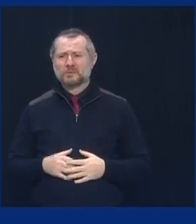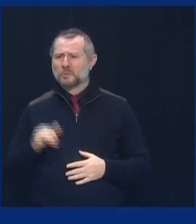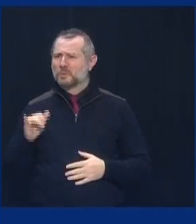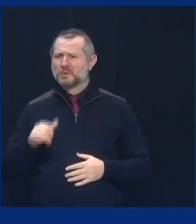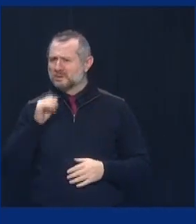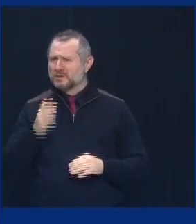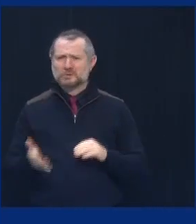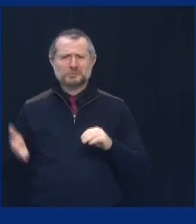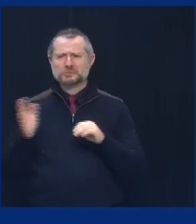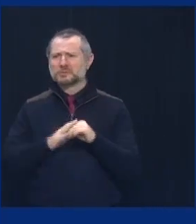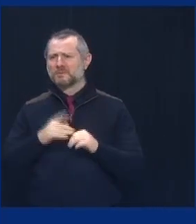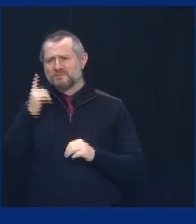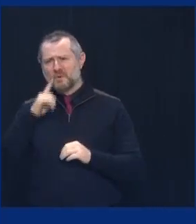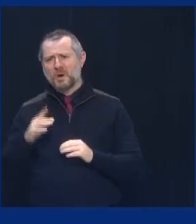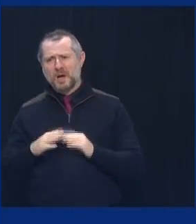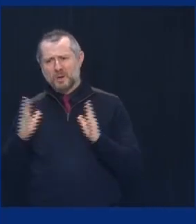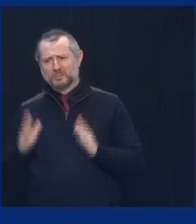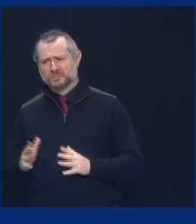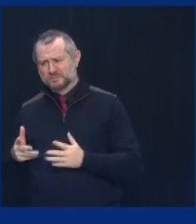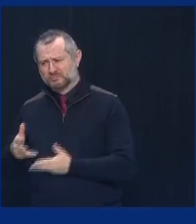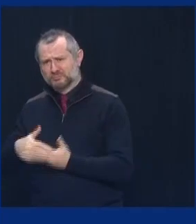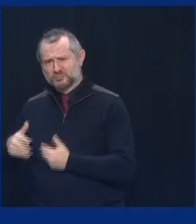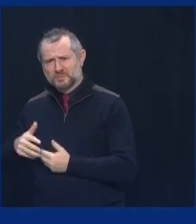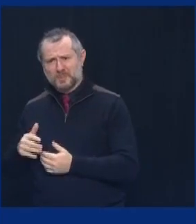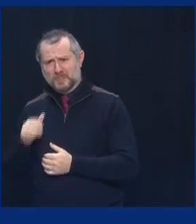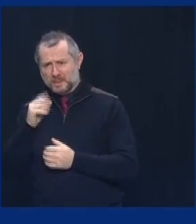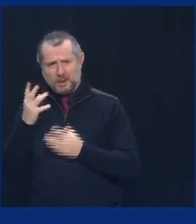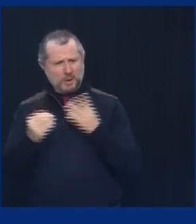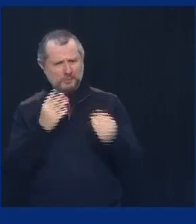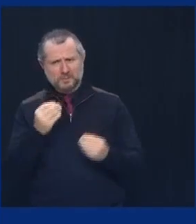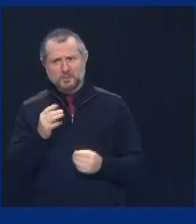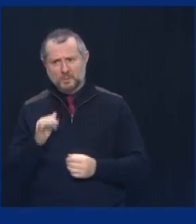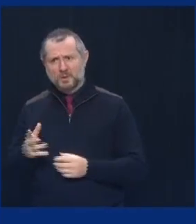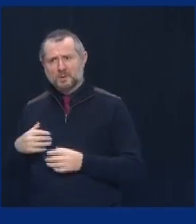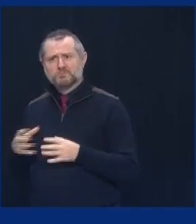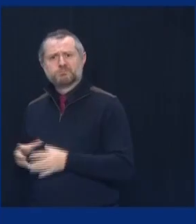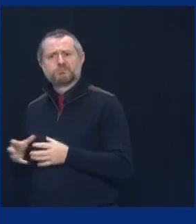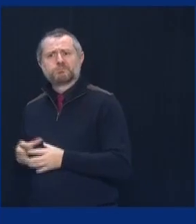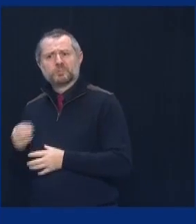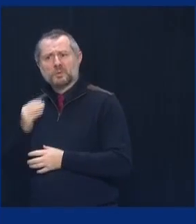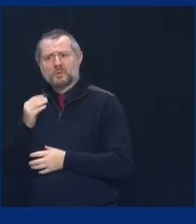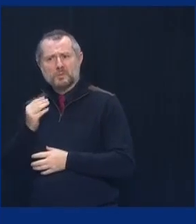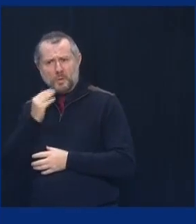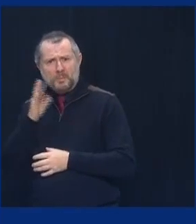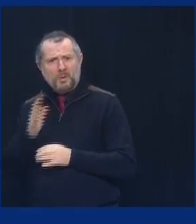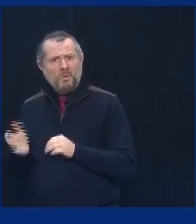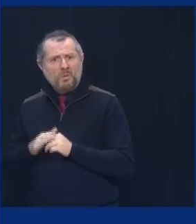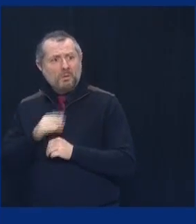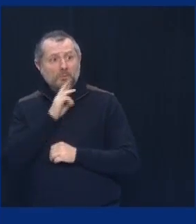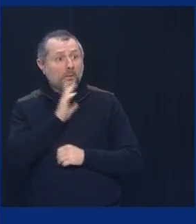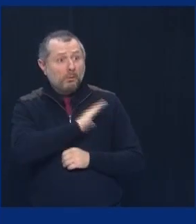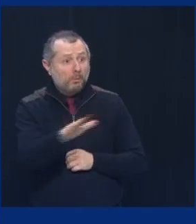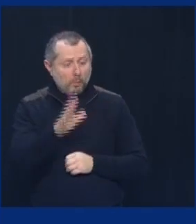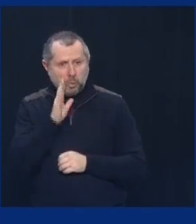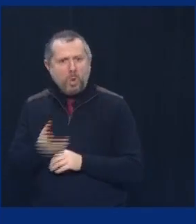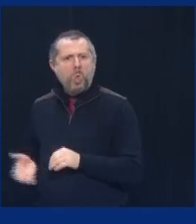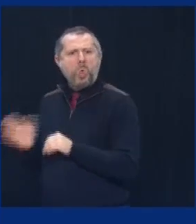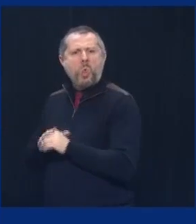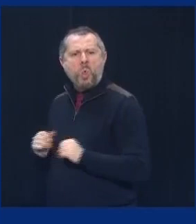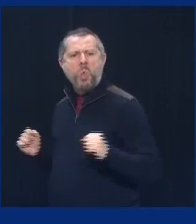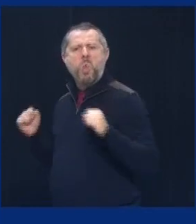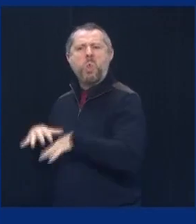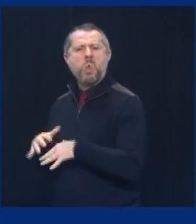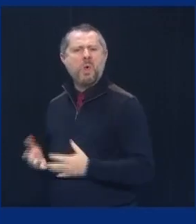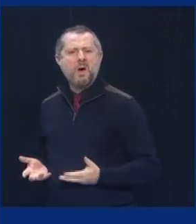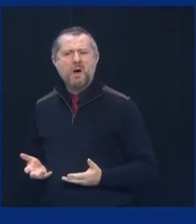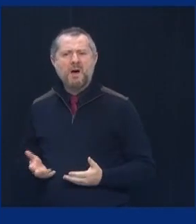to household spread now? And secondarily, can you say, well, they said about outside, but it's winter now,